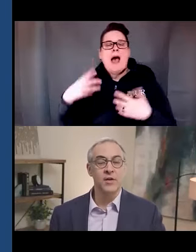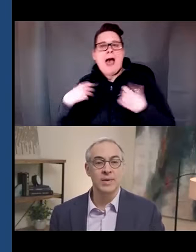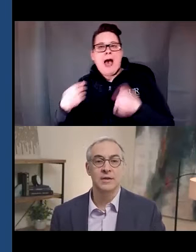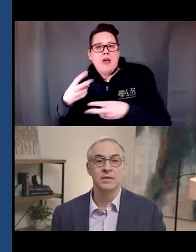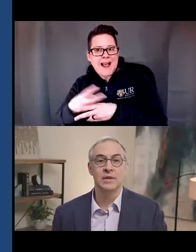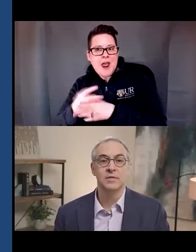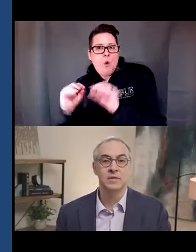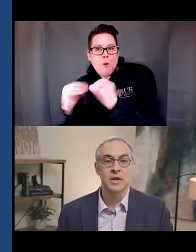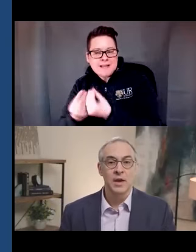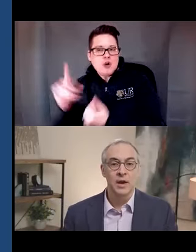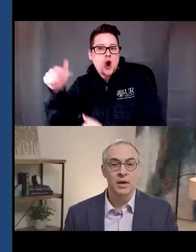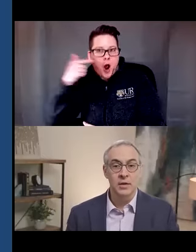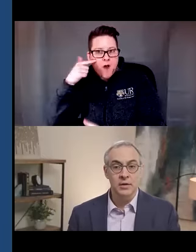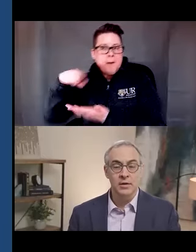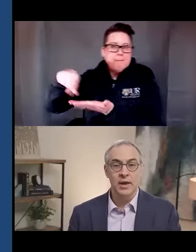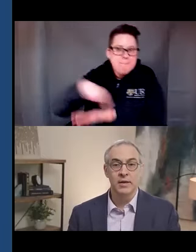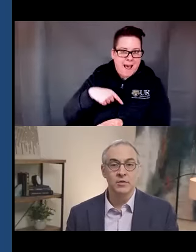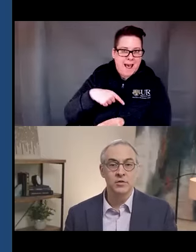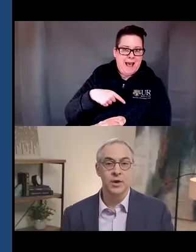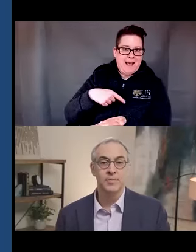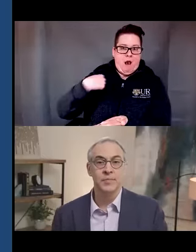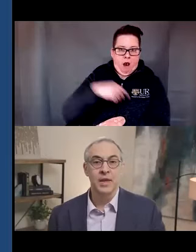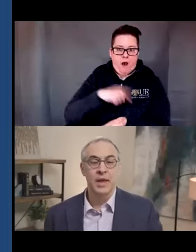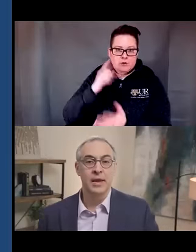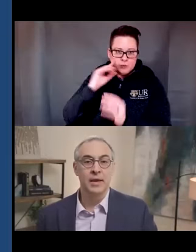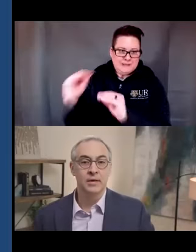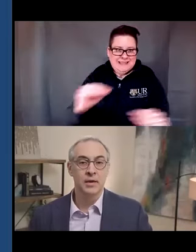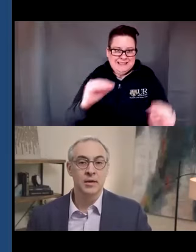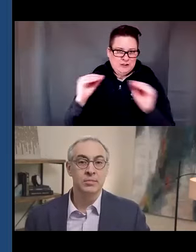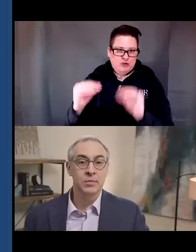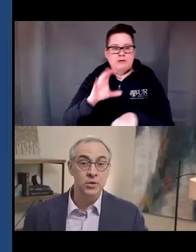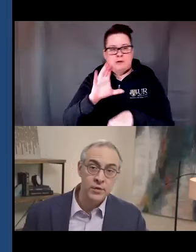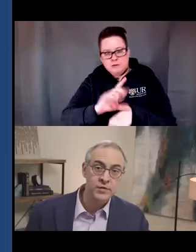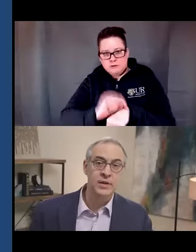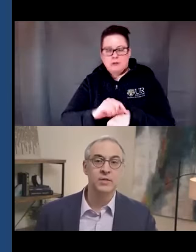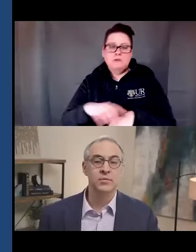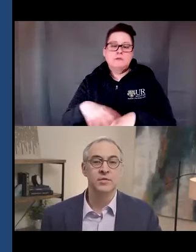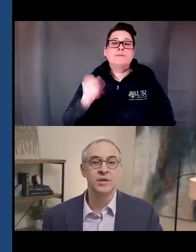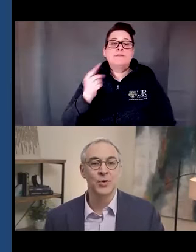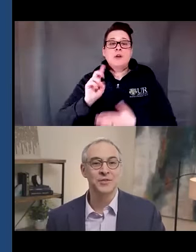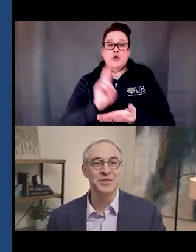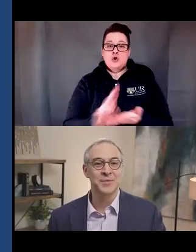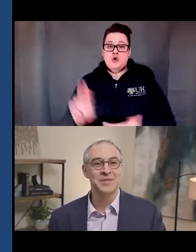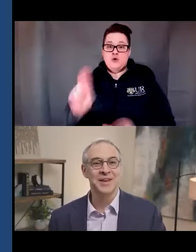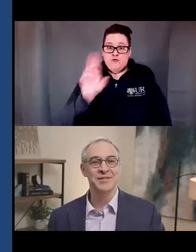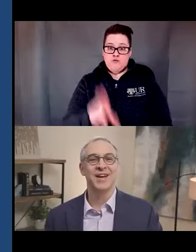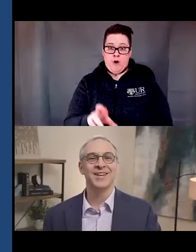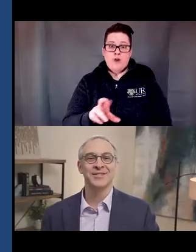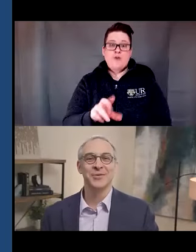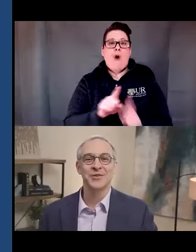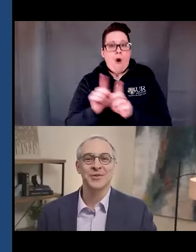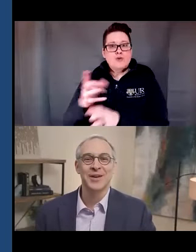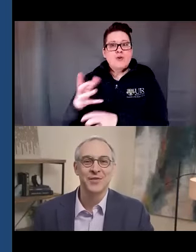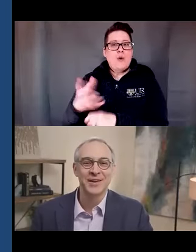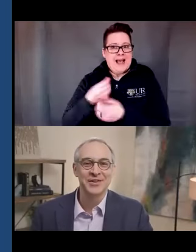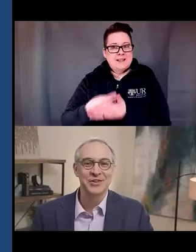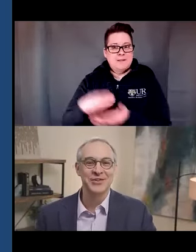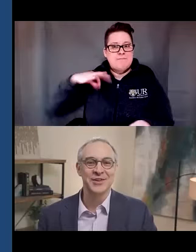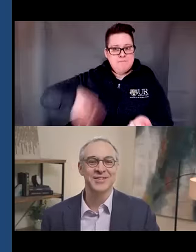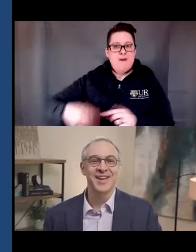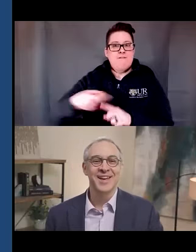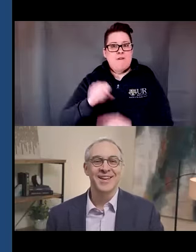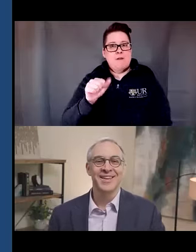and government entities here and elsewhere. And the university receives royalties from SafeSide, and so also has a